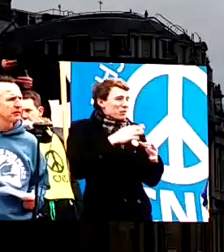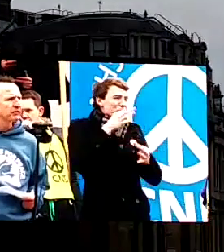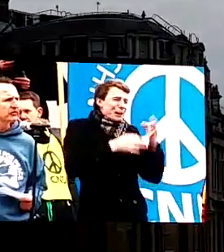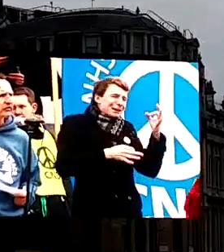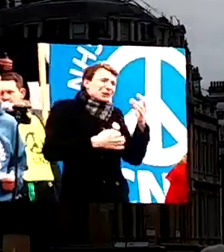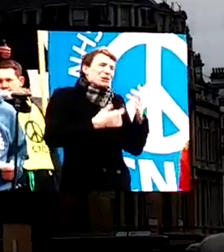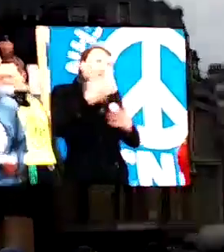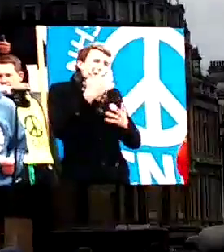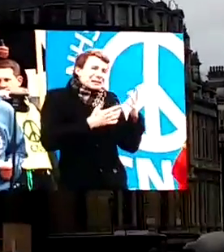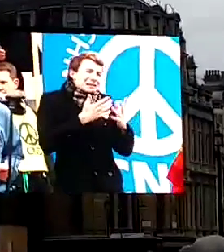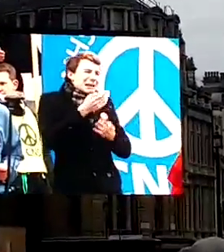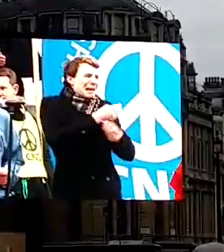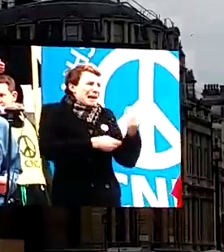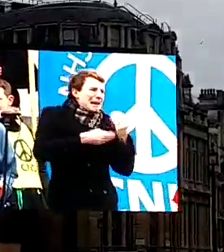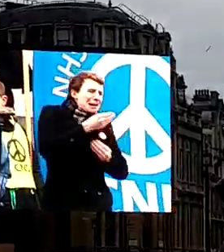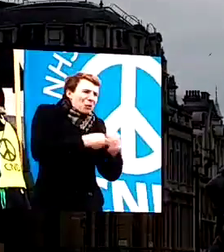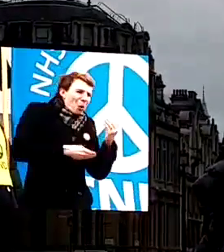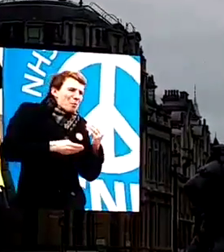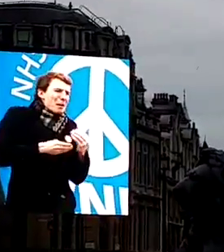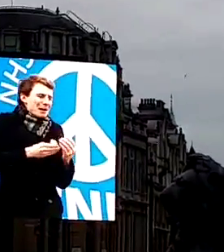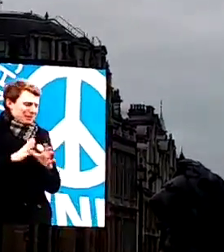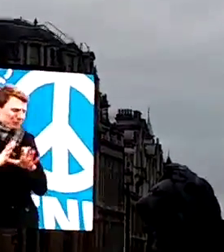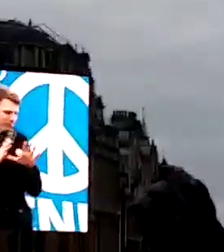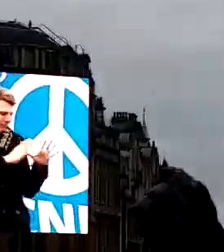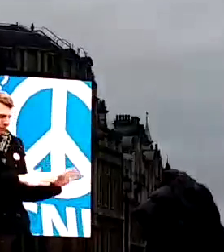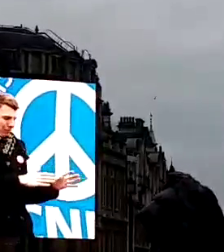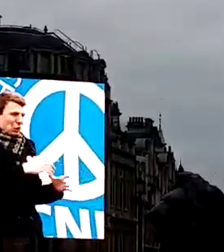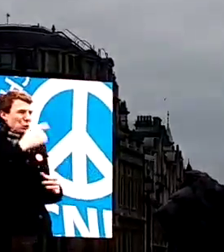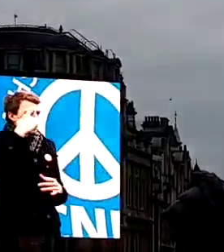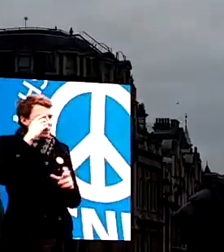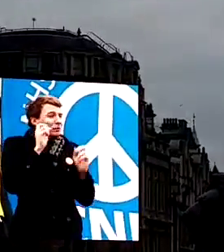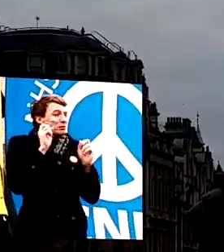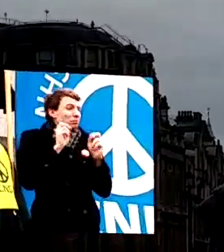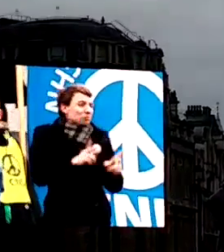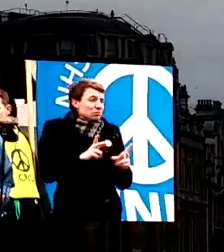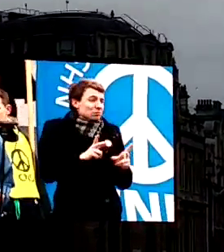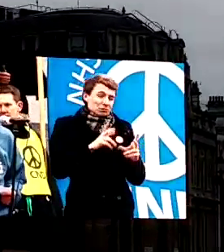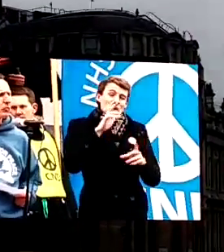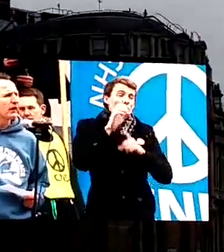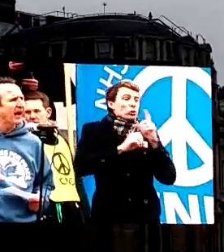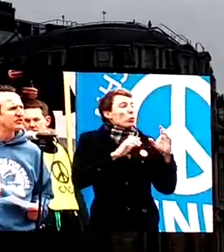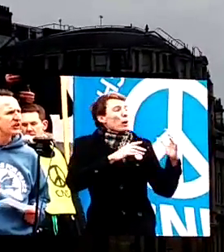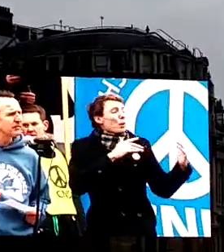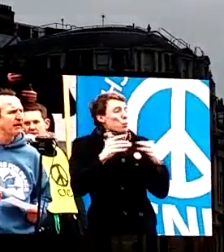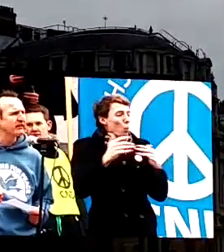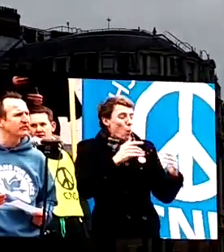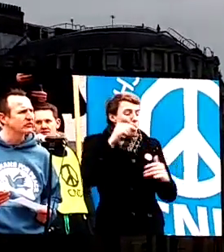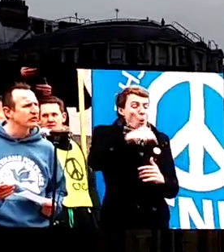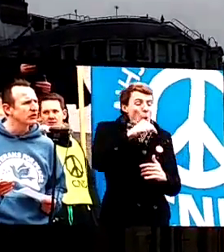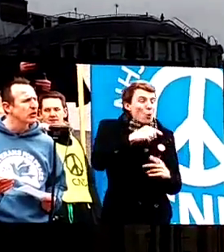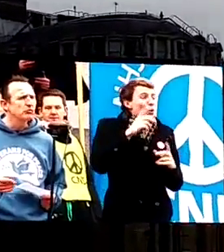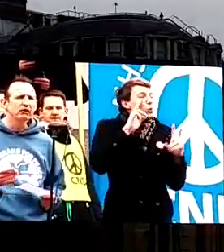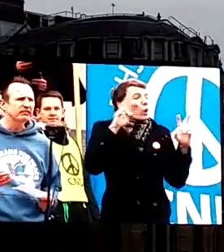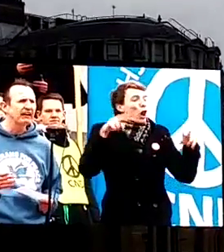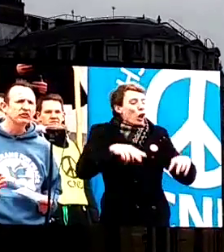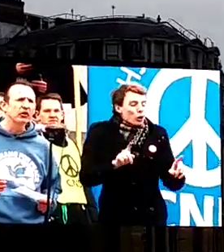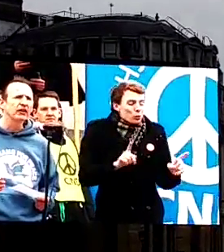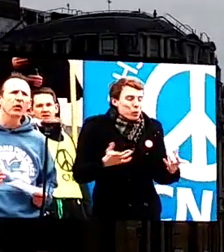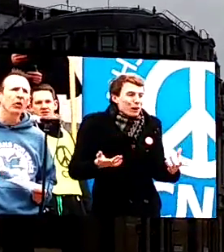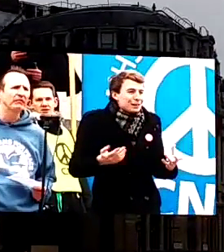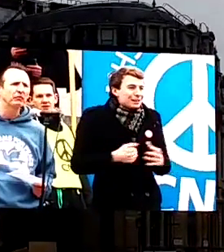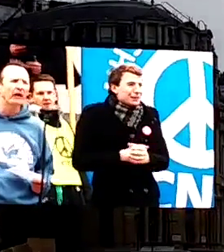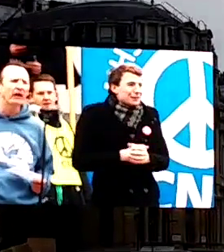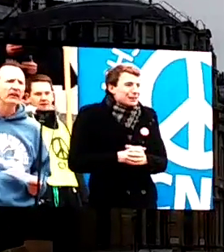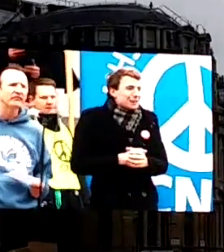economic arguments, and we take a look at what nuclear war actually looks like, what it actually means,